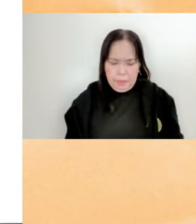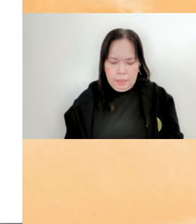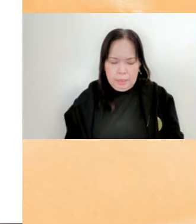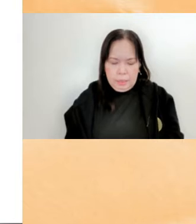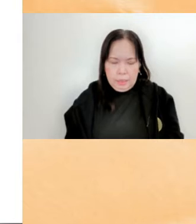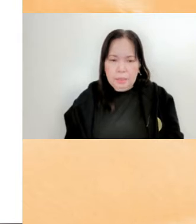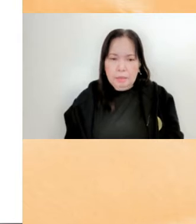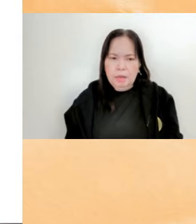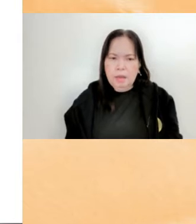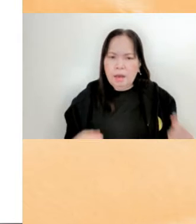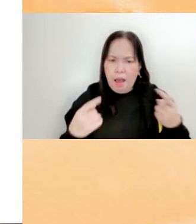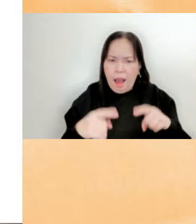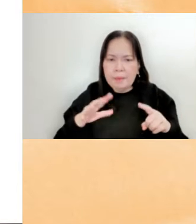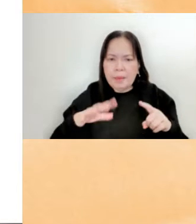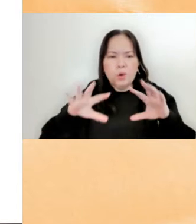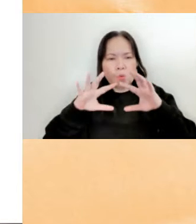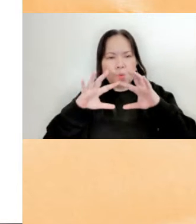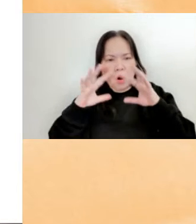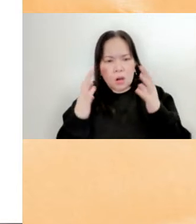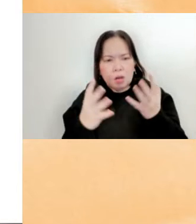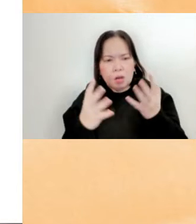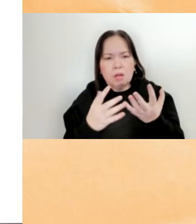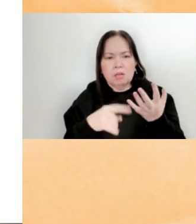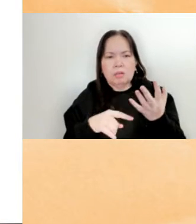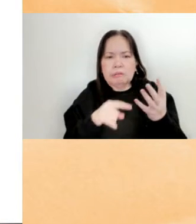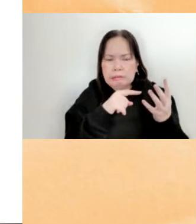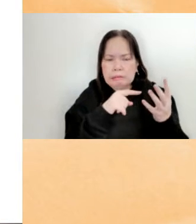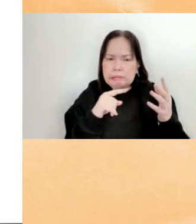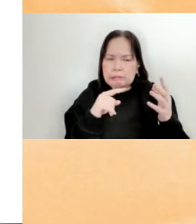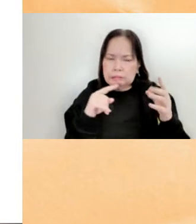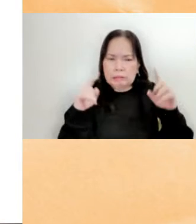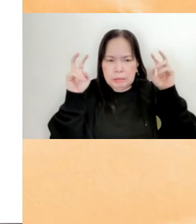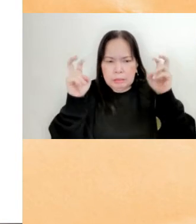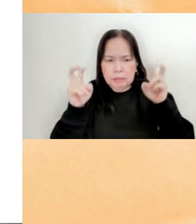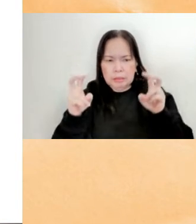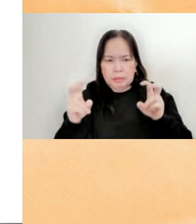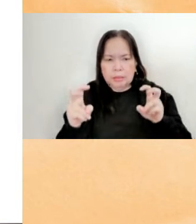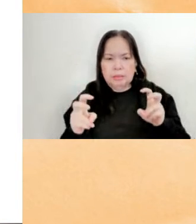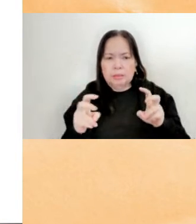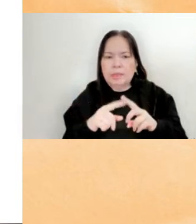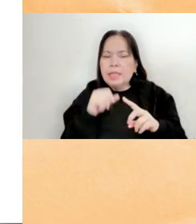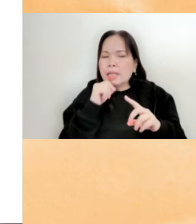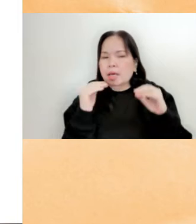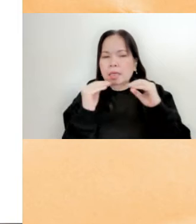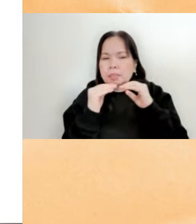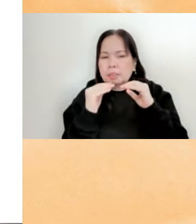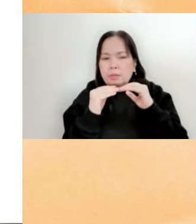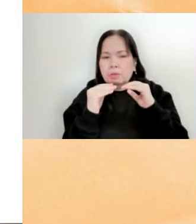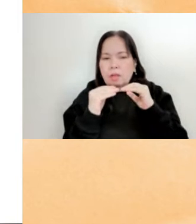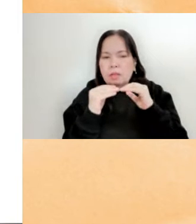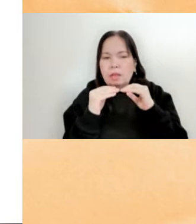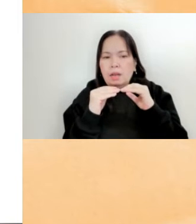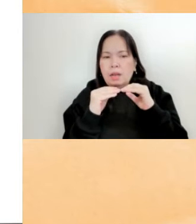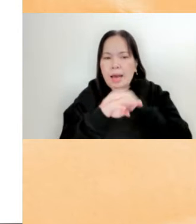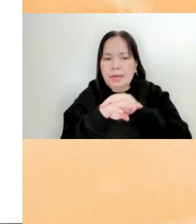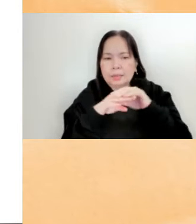displacement, opportunity and discrimination, poverty, and equal access to health service. These, we